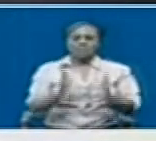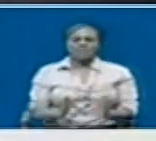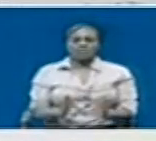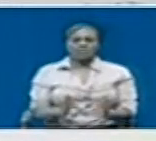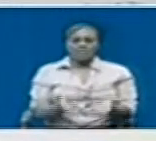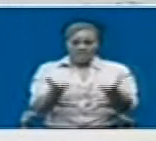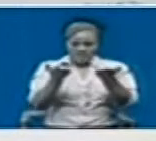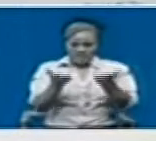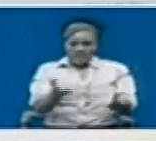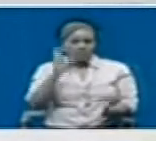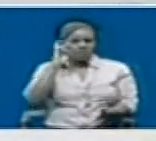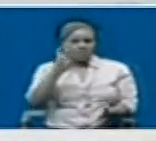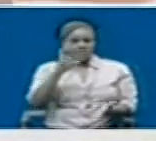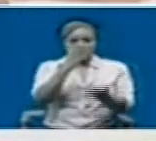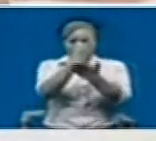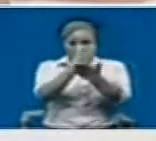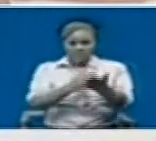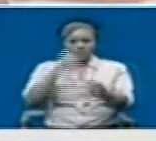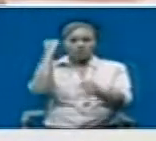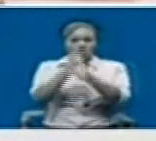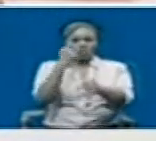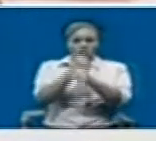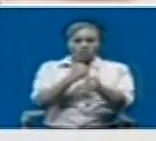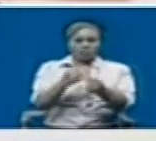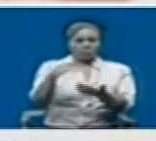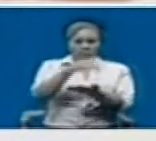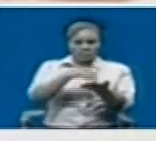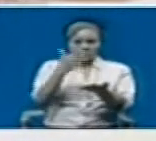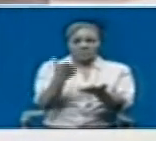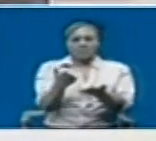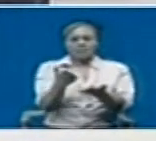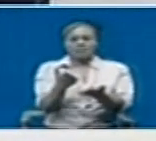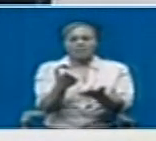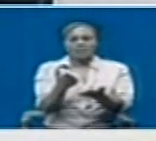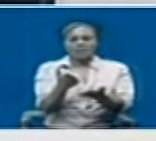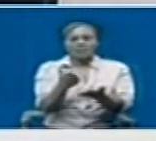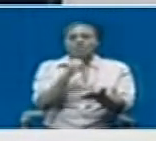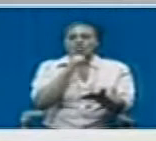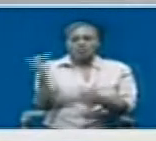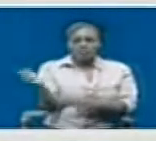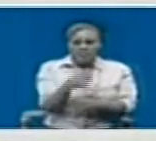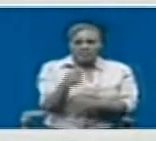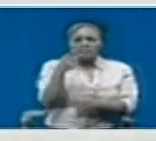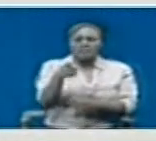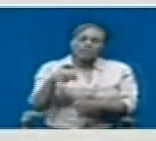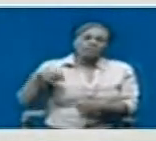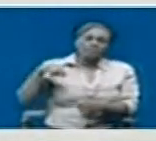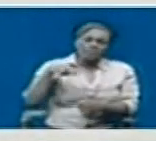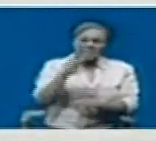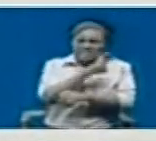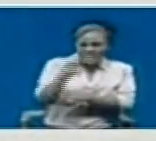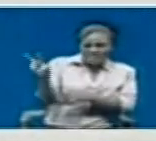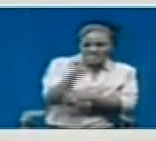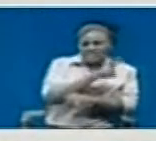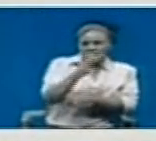just take a look at some of these job seekers. They've been, you know, on the streets for not just months. They've been on the streets for, I